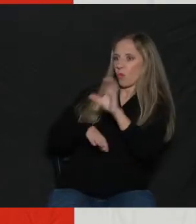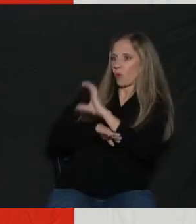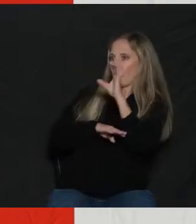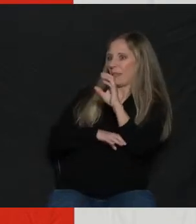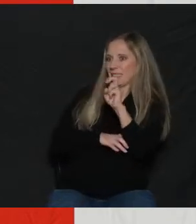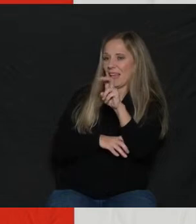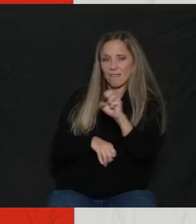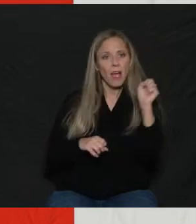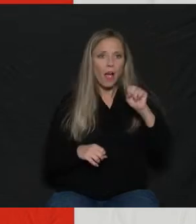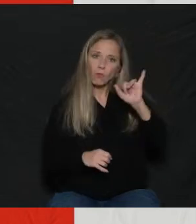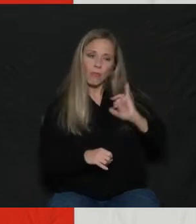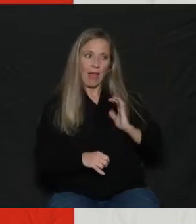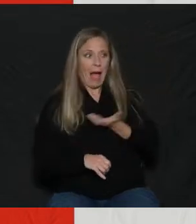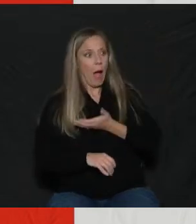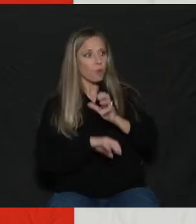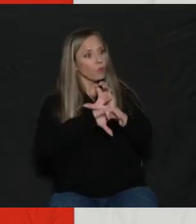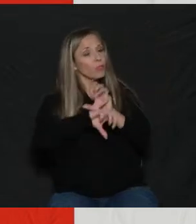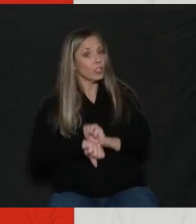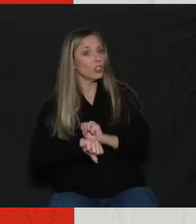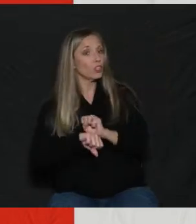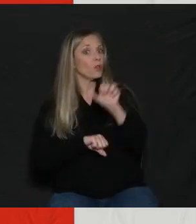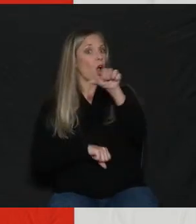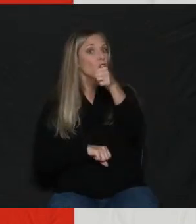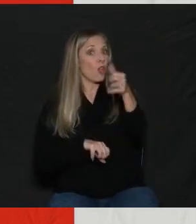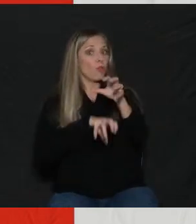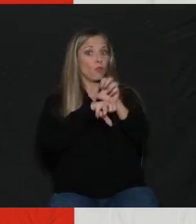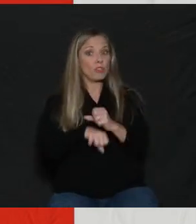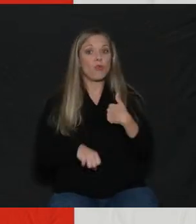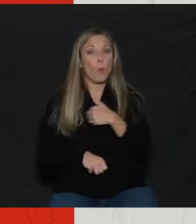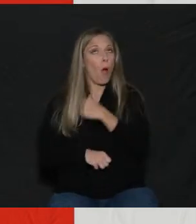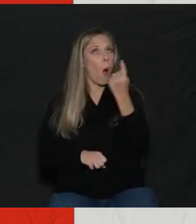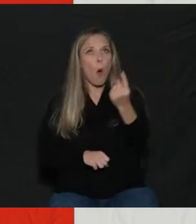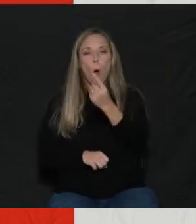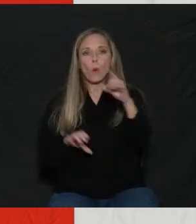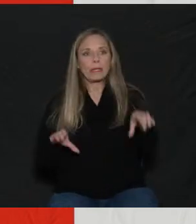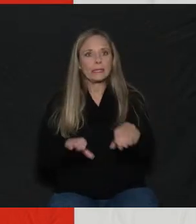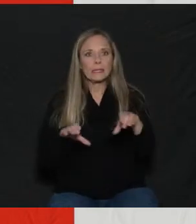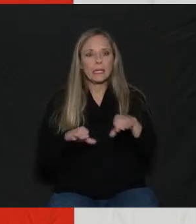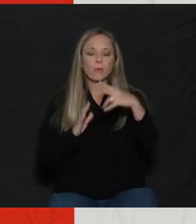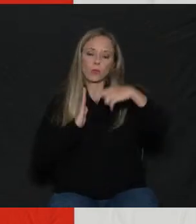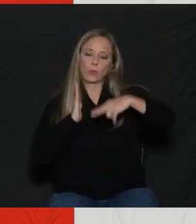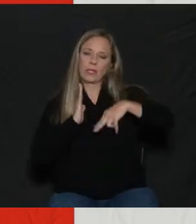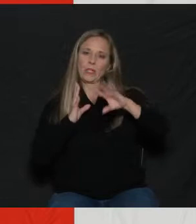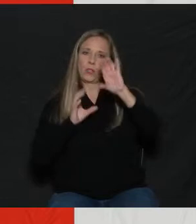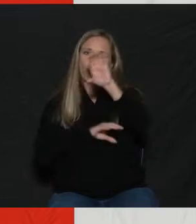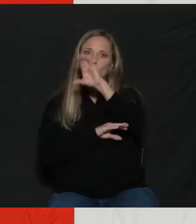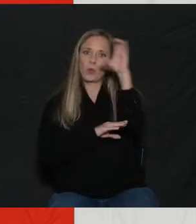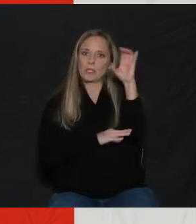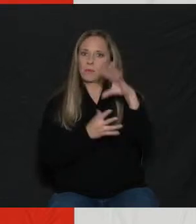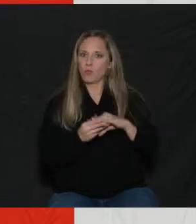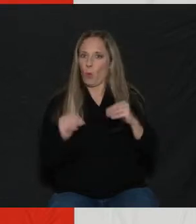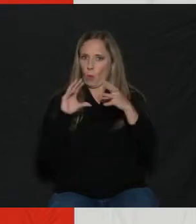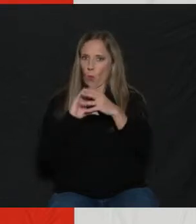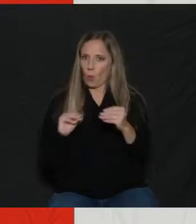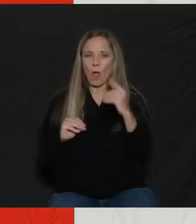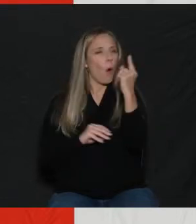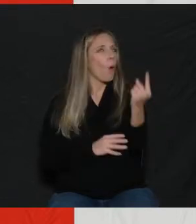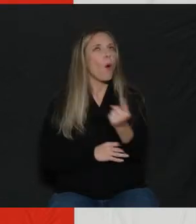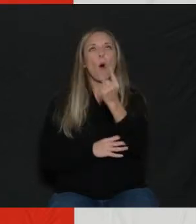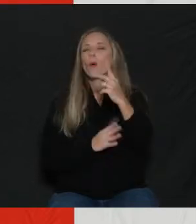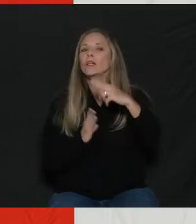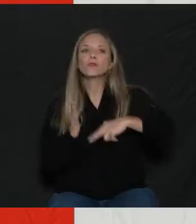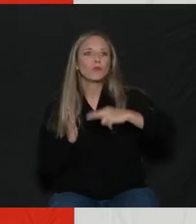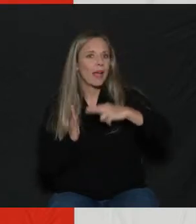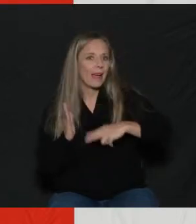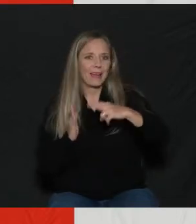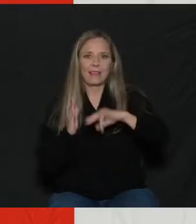one. And another tradition that we always did was the reading of the Christmas story. Yeah. You know, we always read the Christmas story.